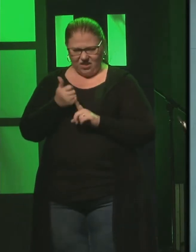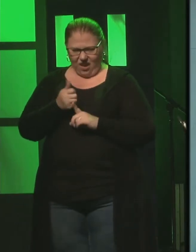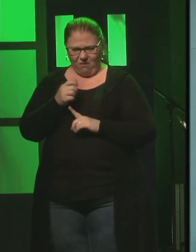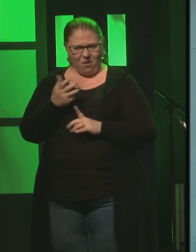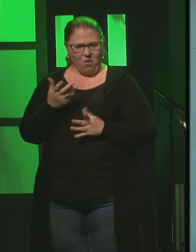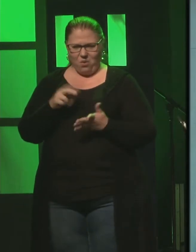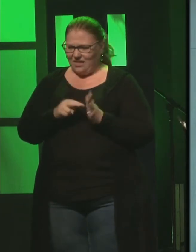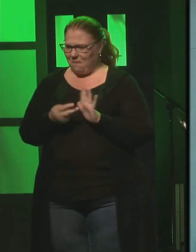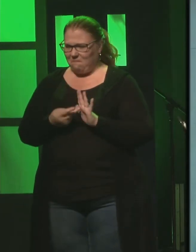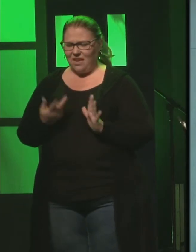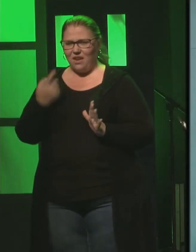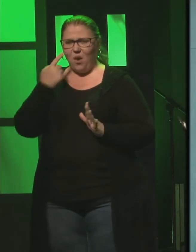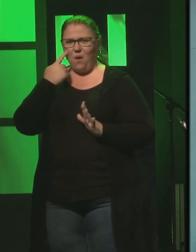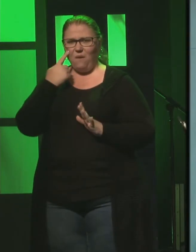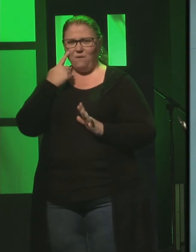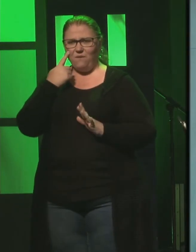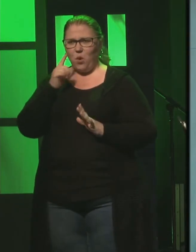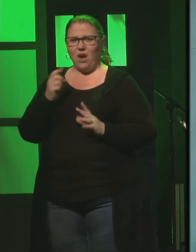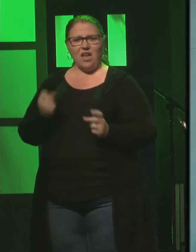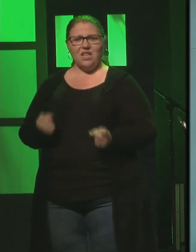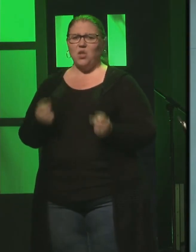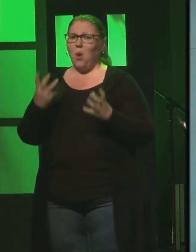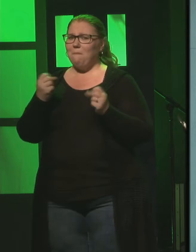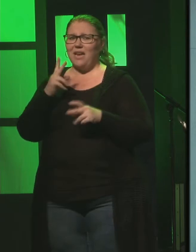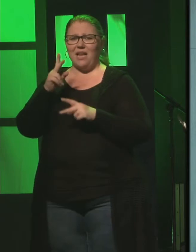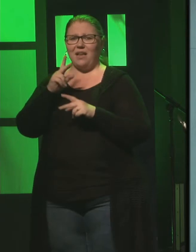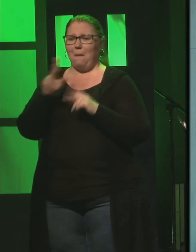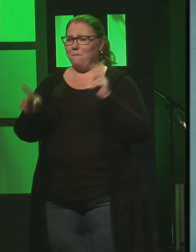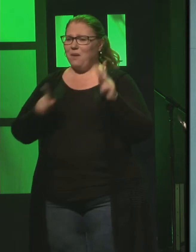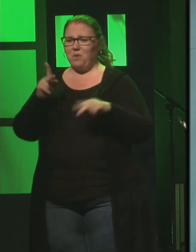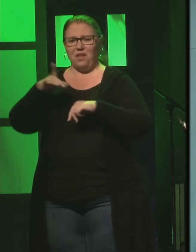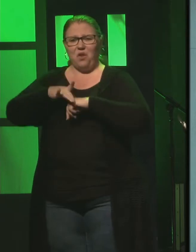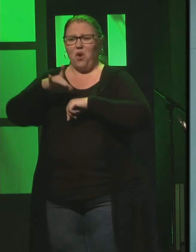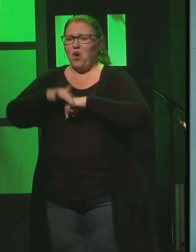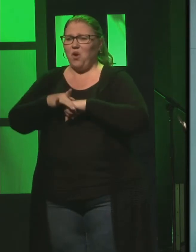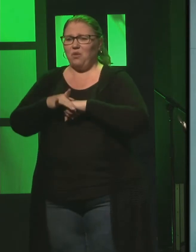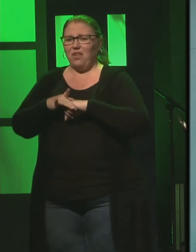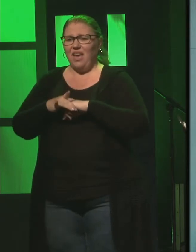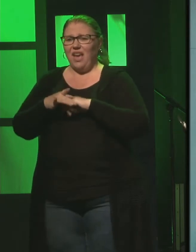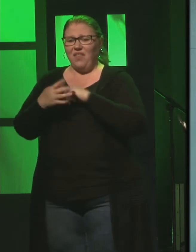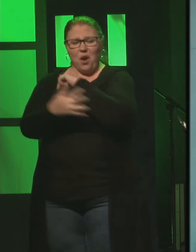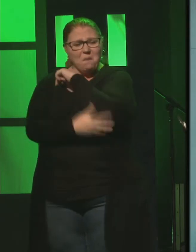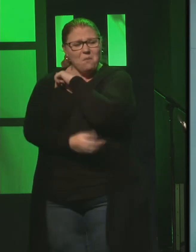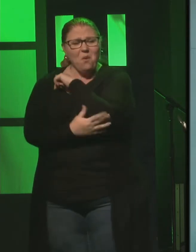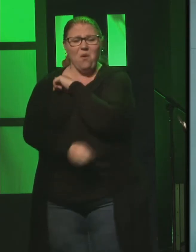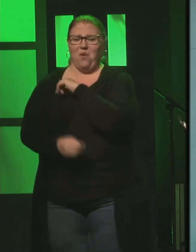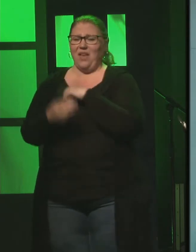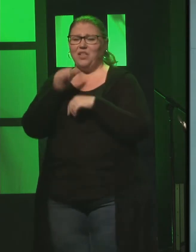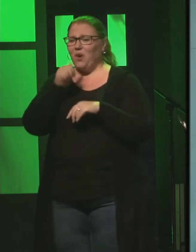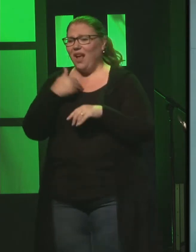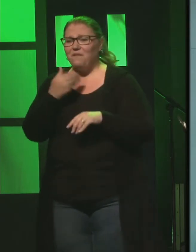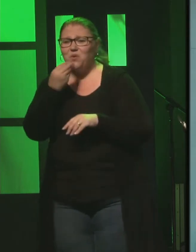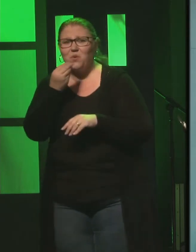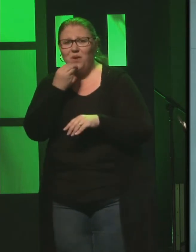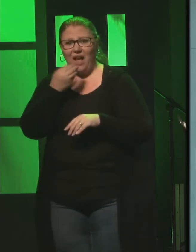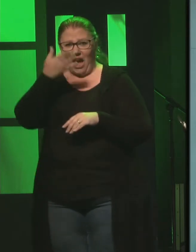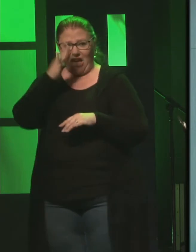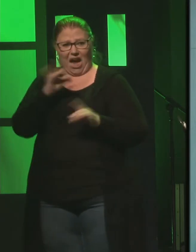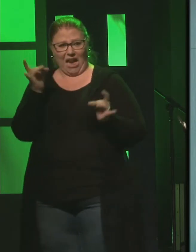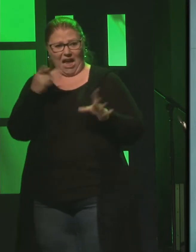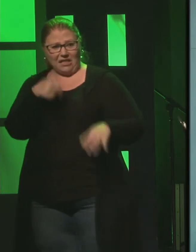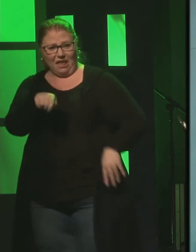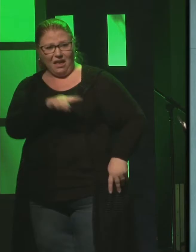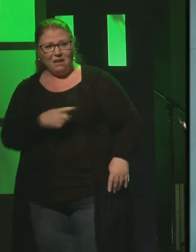mean for the millions of people on the planet that are struggling for their meal the next day? Is God not good to them? We have a really